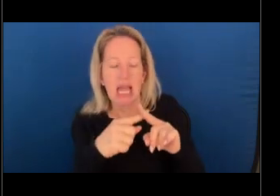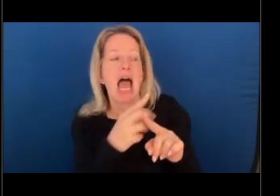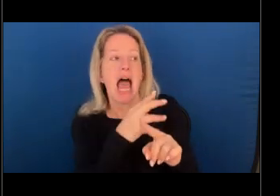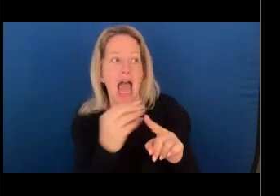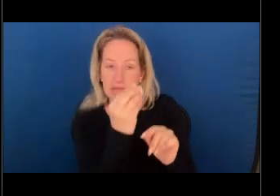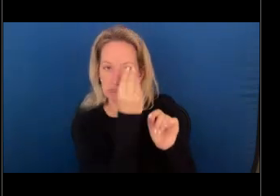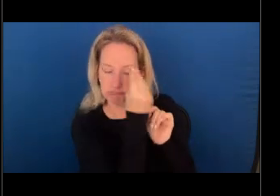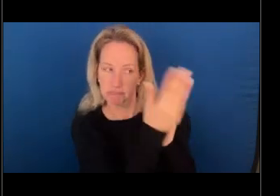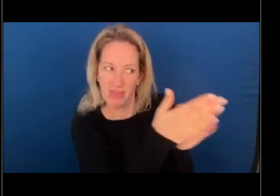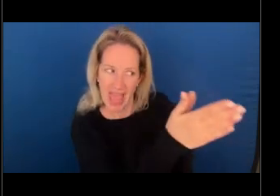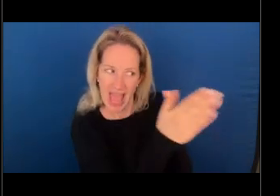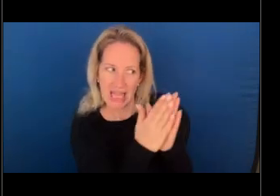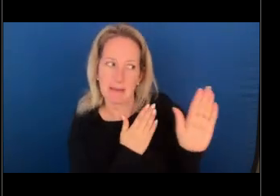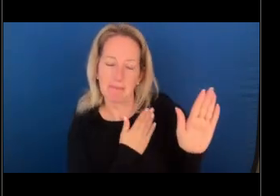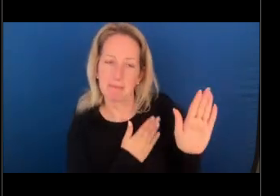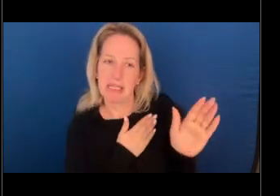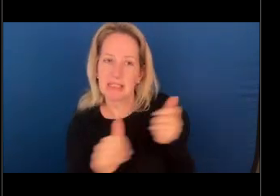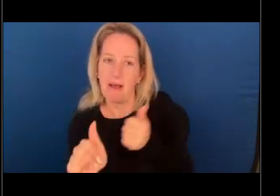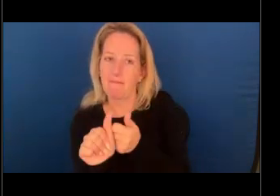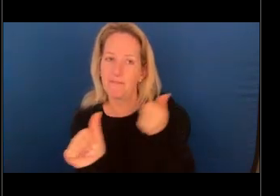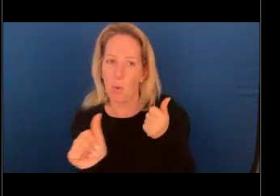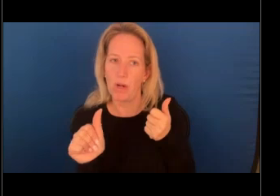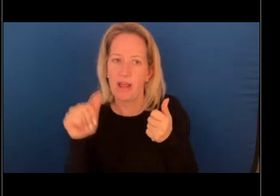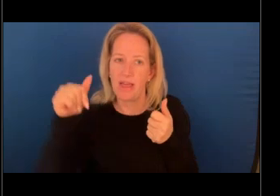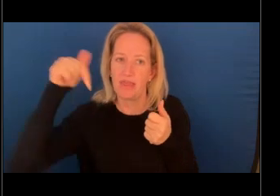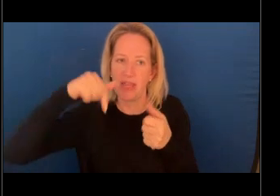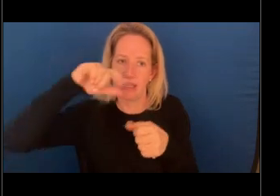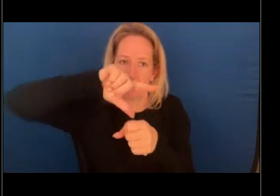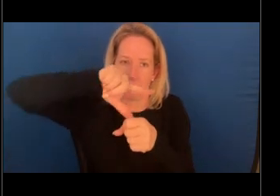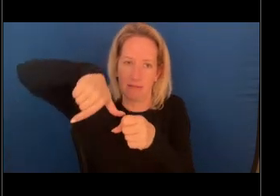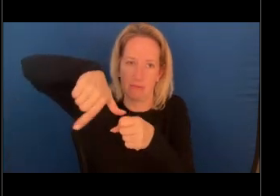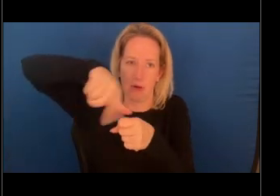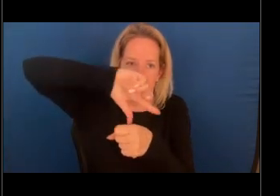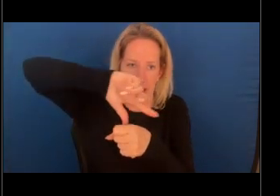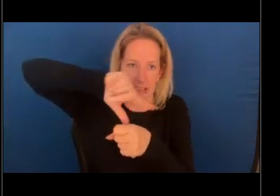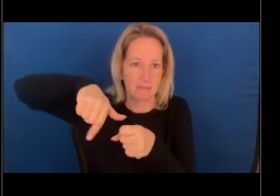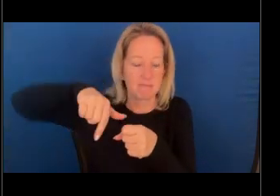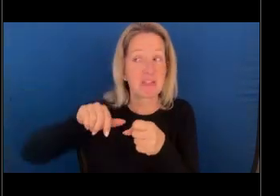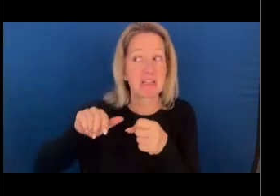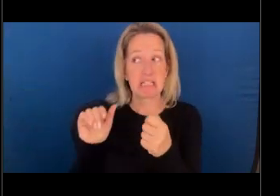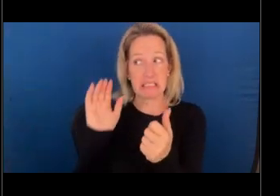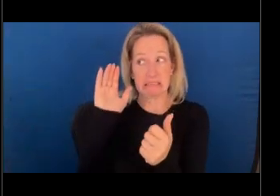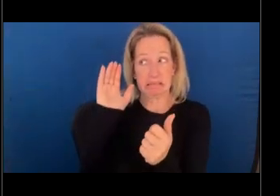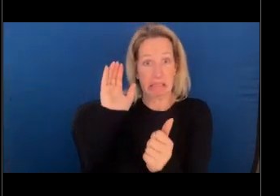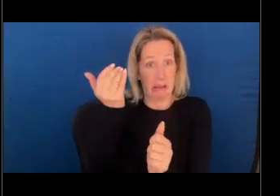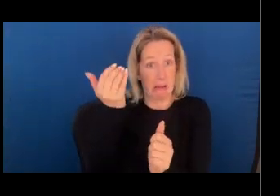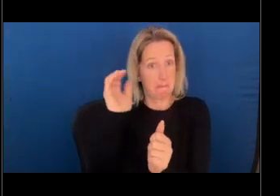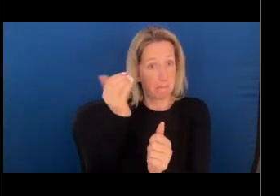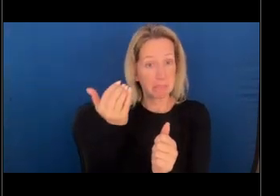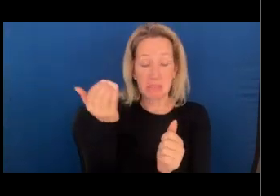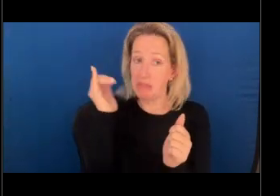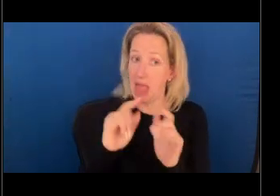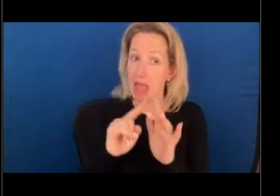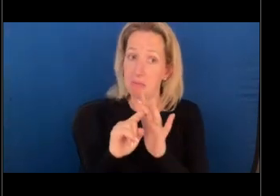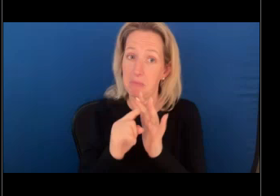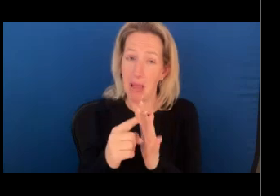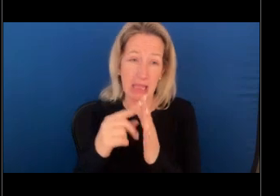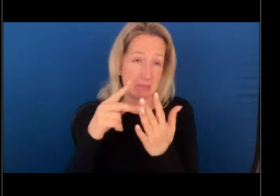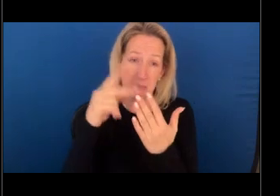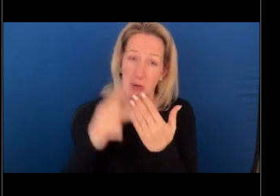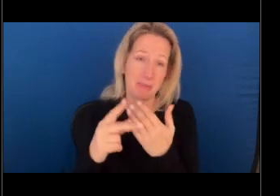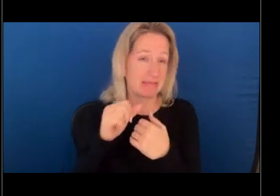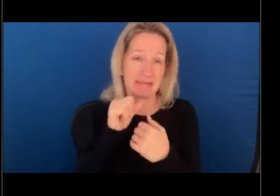particular radius around them. It seems at this point that the shipwreck avoidance program, at least the pilot version, has not worked as